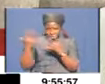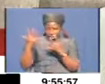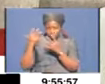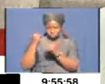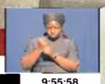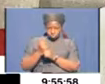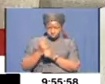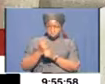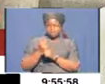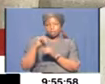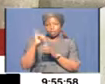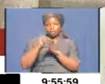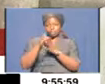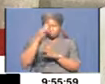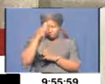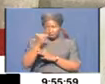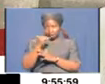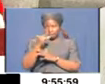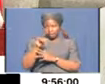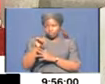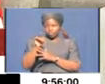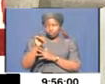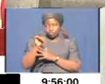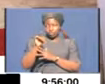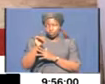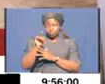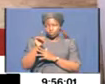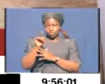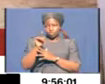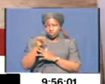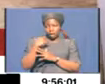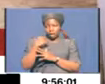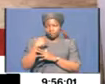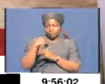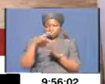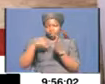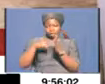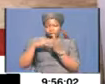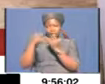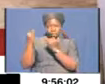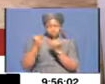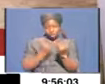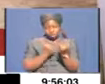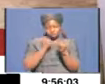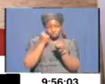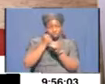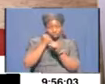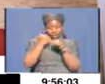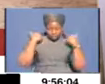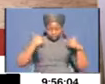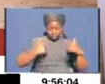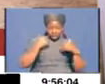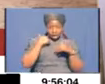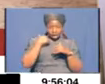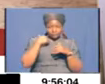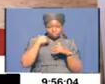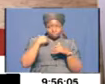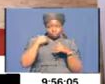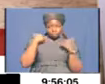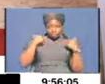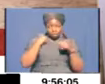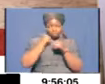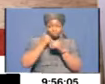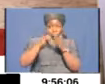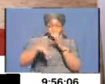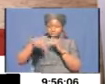That is why you've just read in the introductory part that I'm doing my PhD now. Imagine